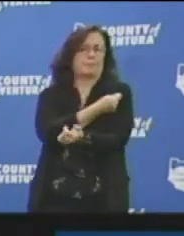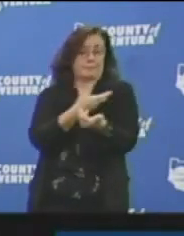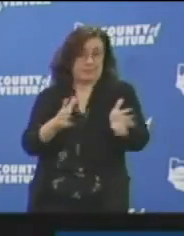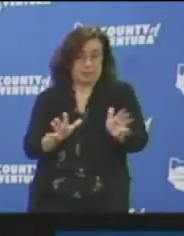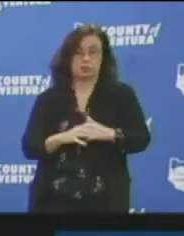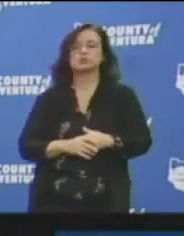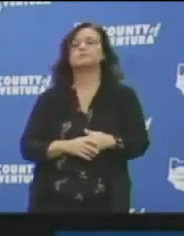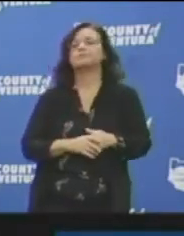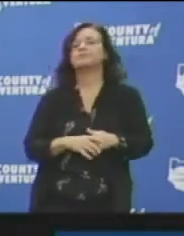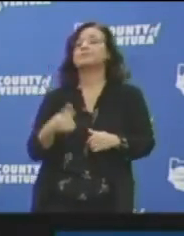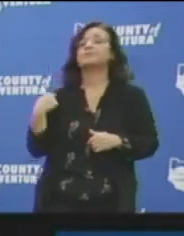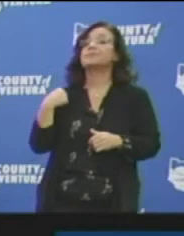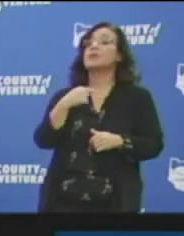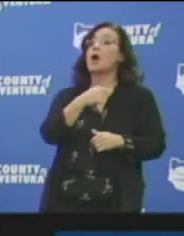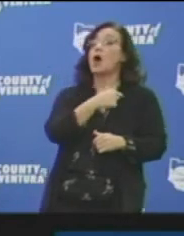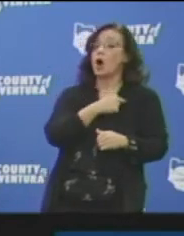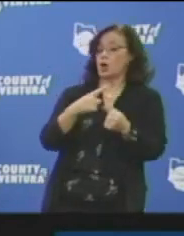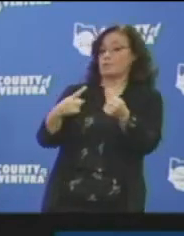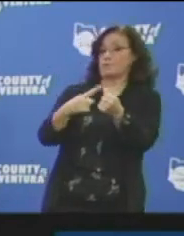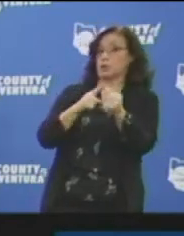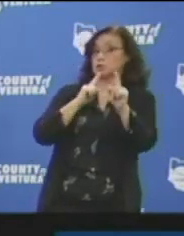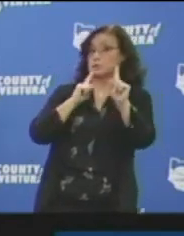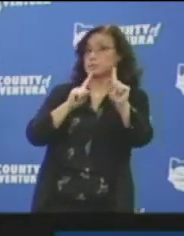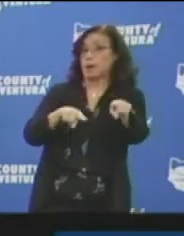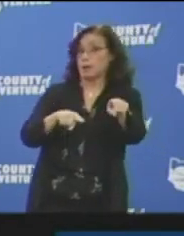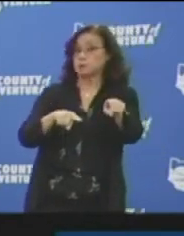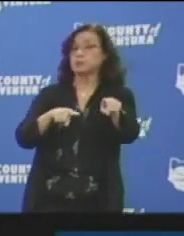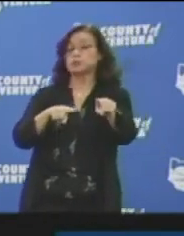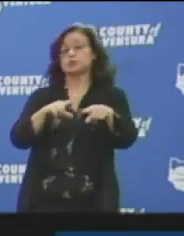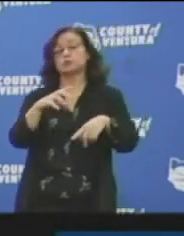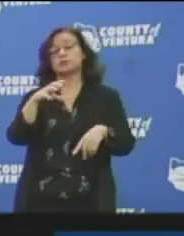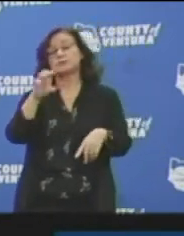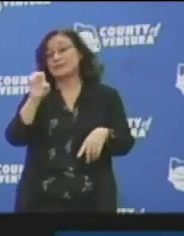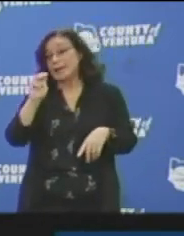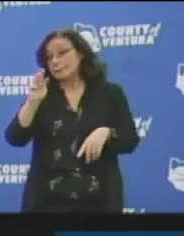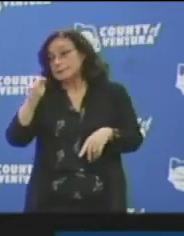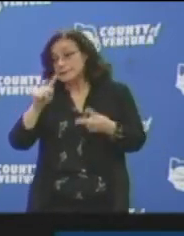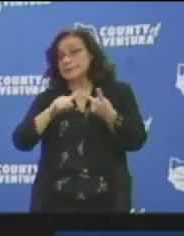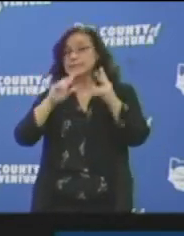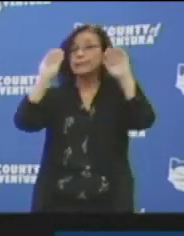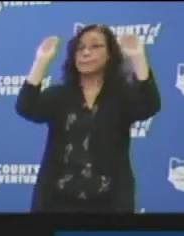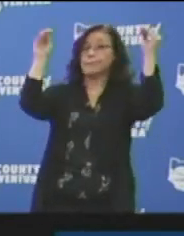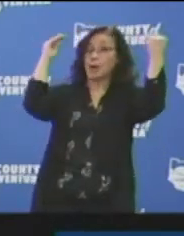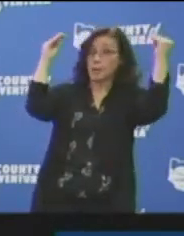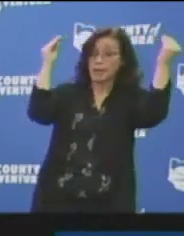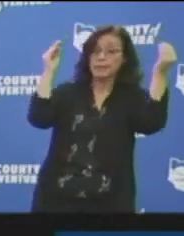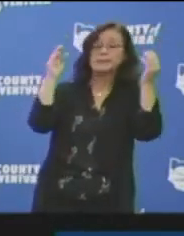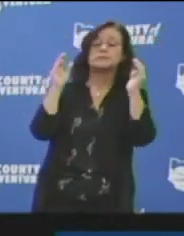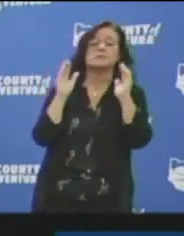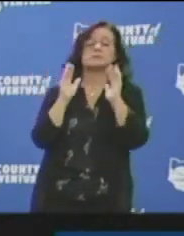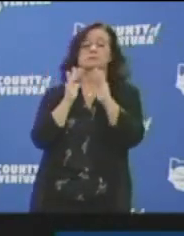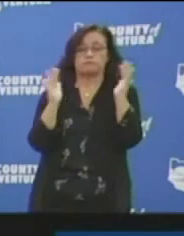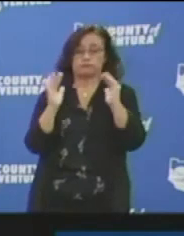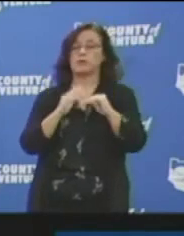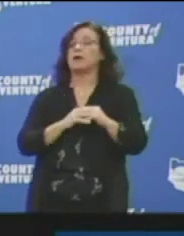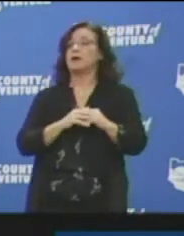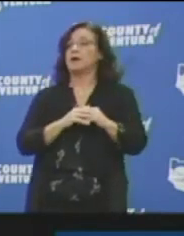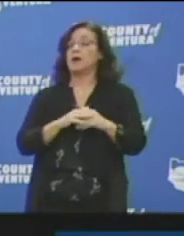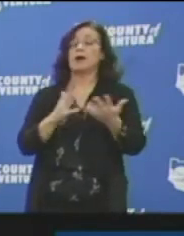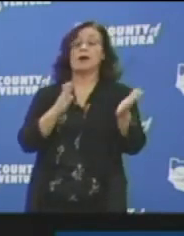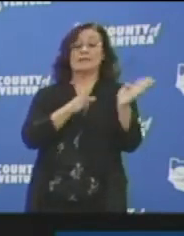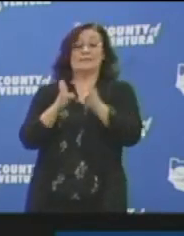first responders are our paramedics and our EMTs. Our long-term care staff and